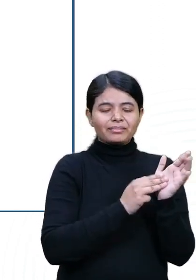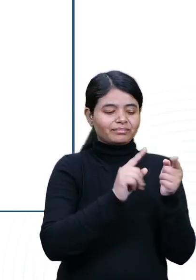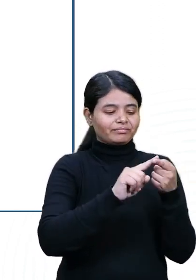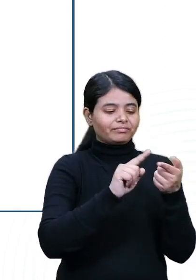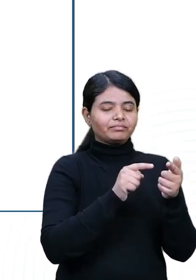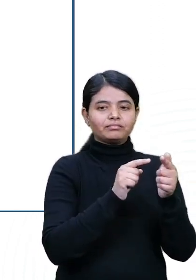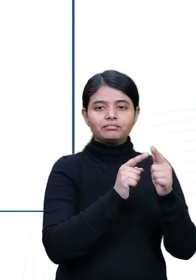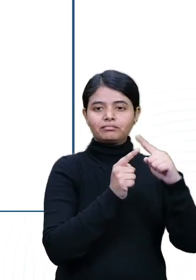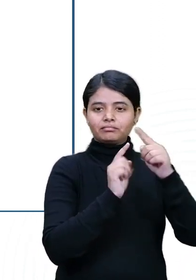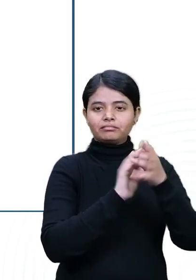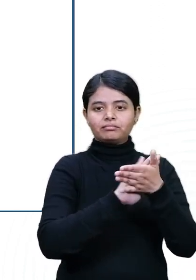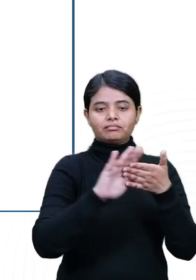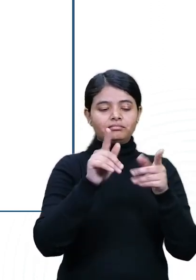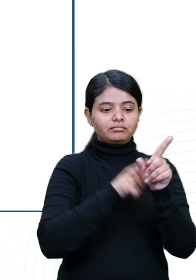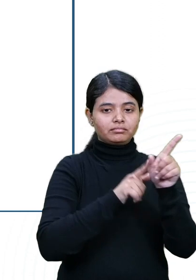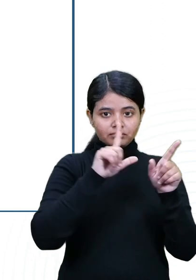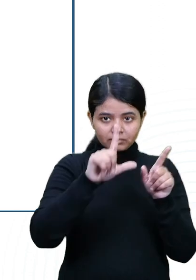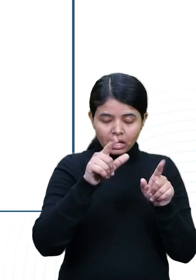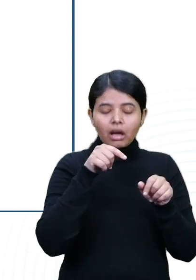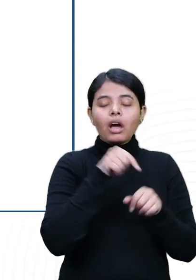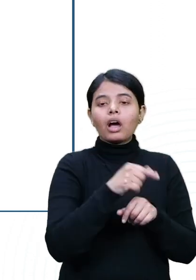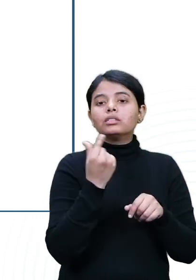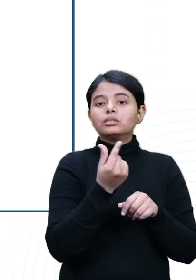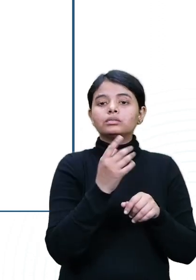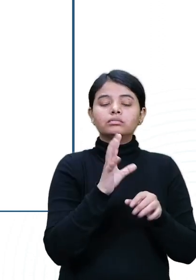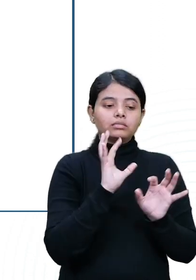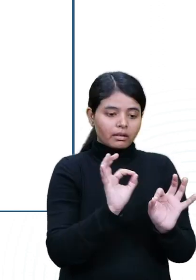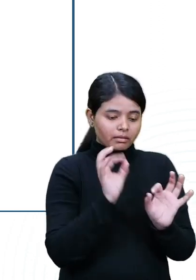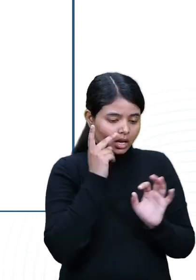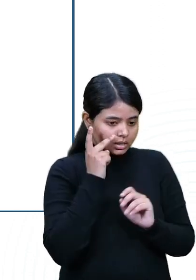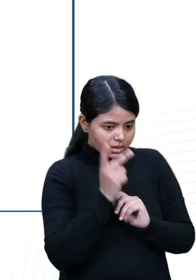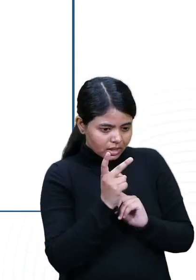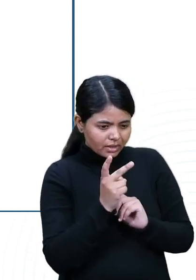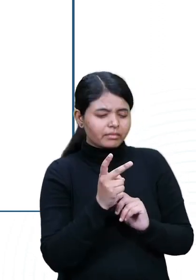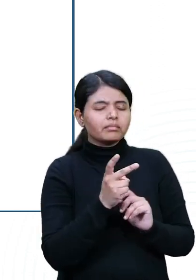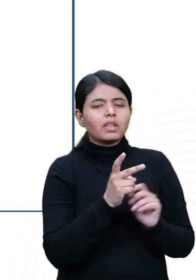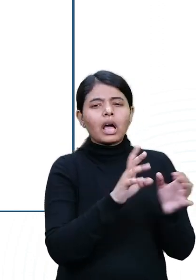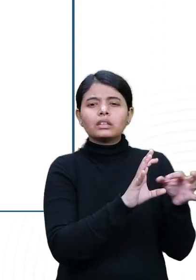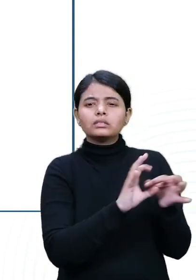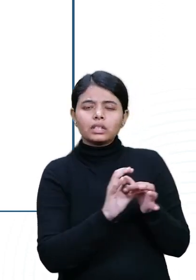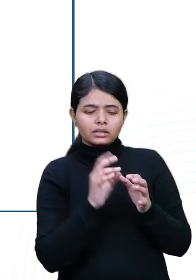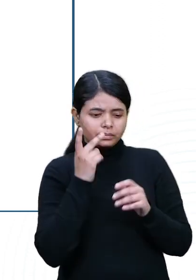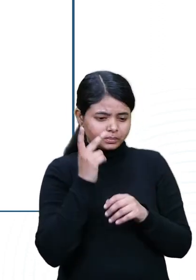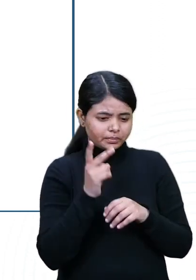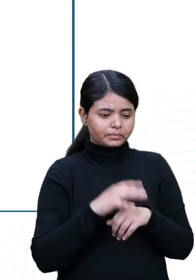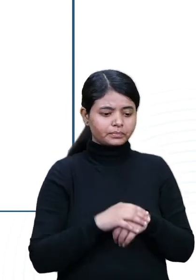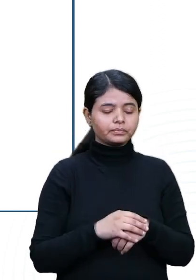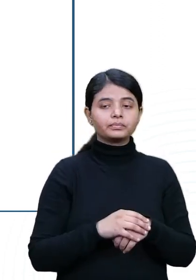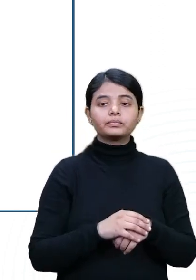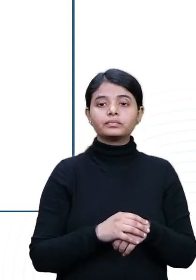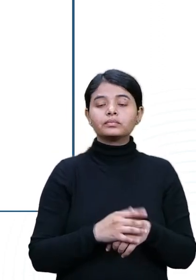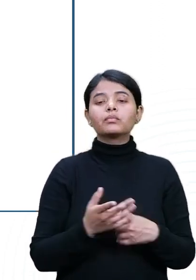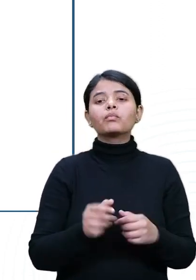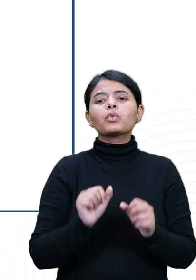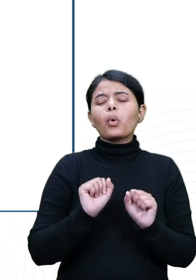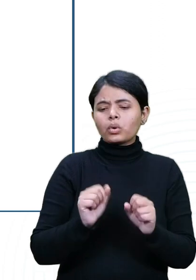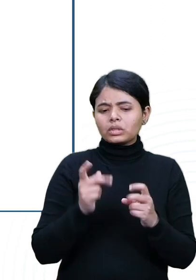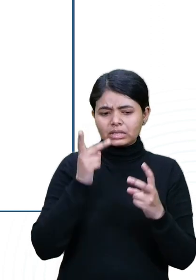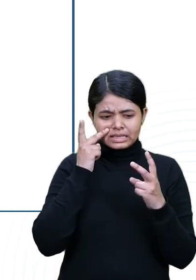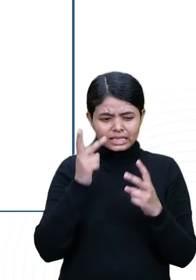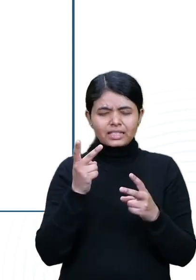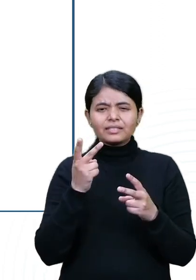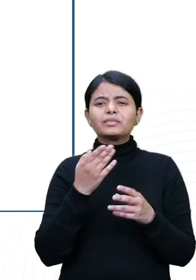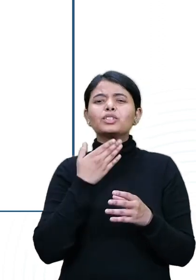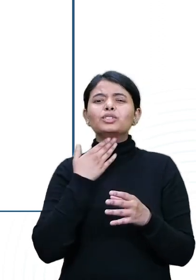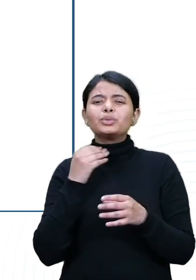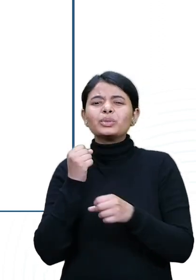four chemical modification. First is the permethylation, where we permethylate all the free hydroxyl groups, and then we hydrolyze the glycosidic